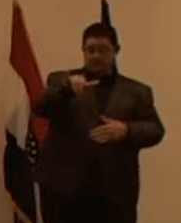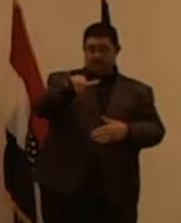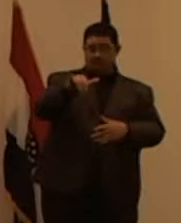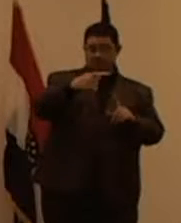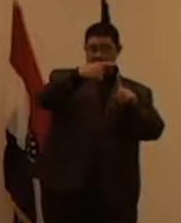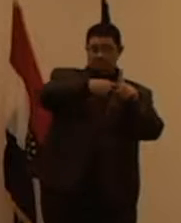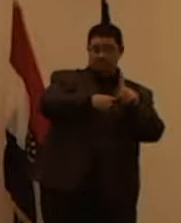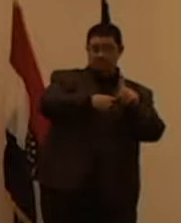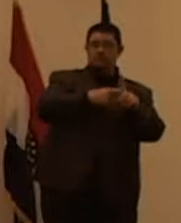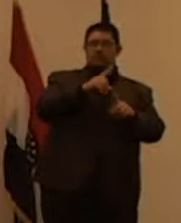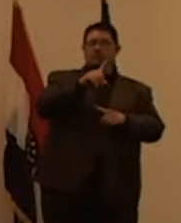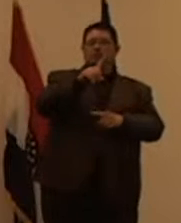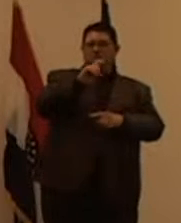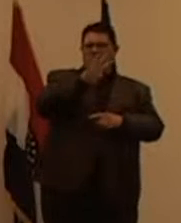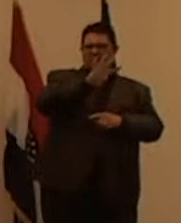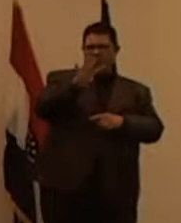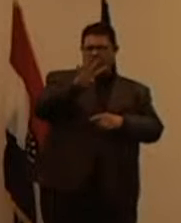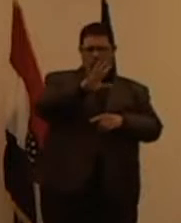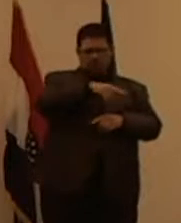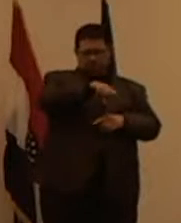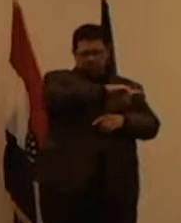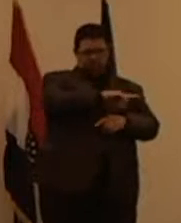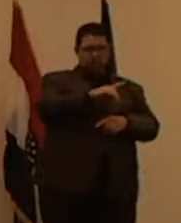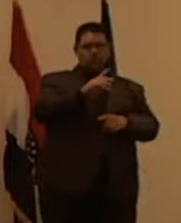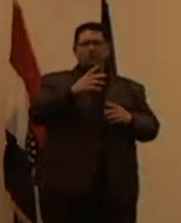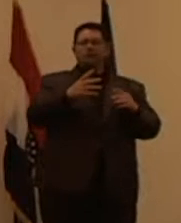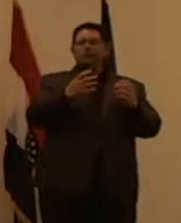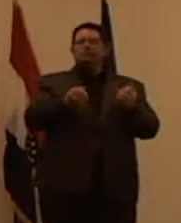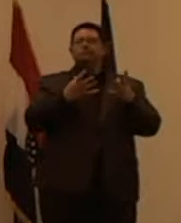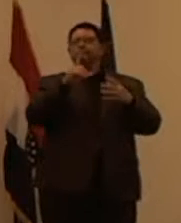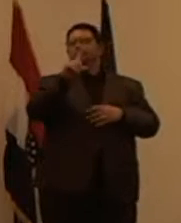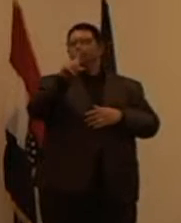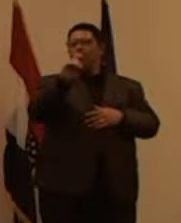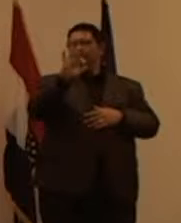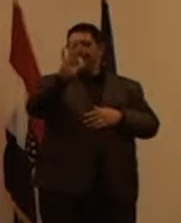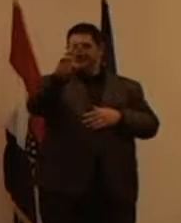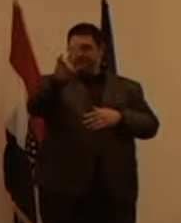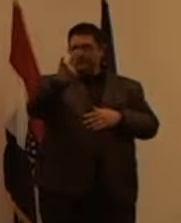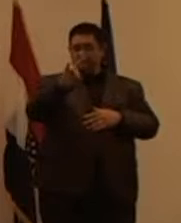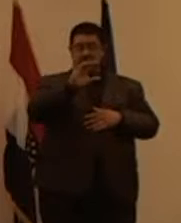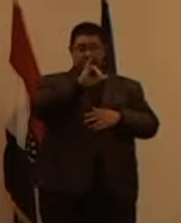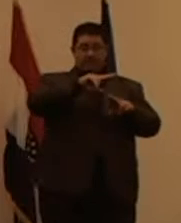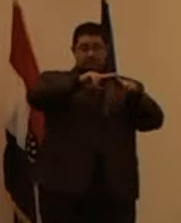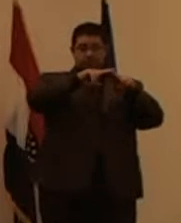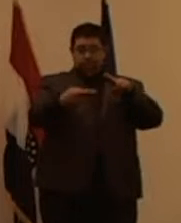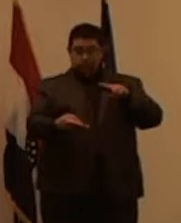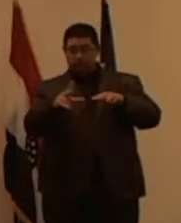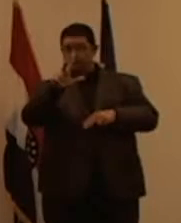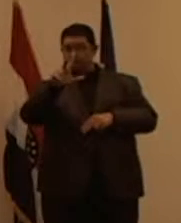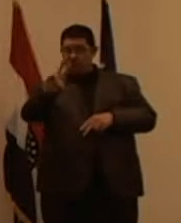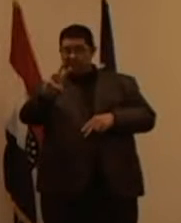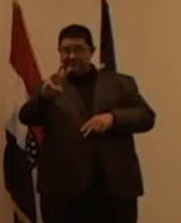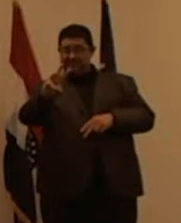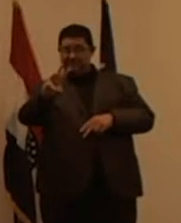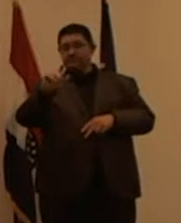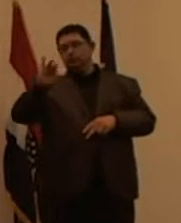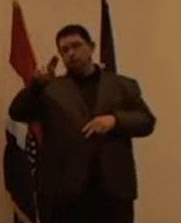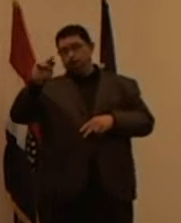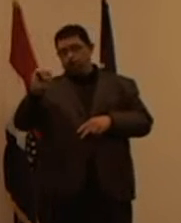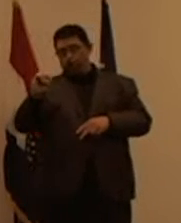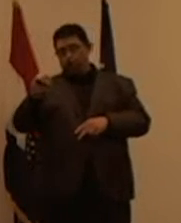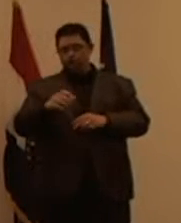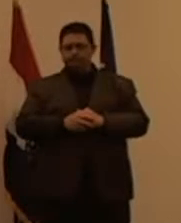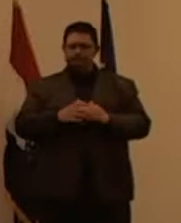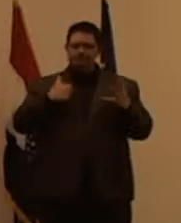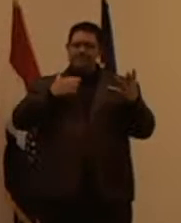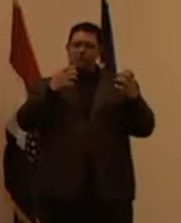our 144 long-term care facilities were 197. This decreased to 36 in June. I want to